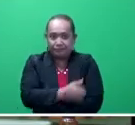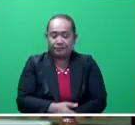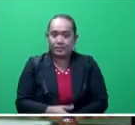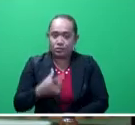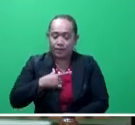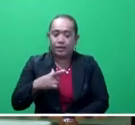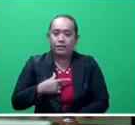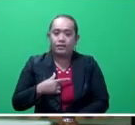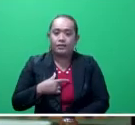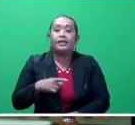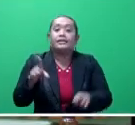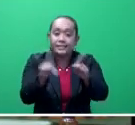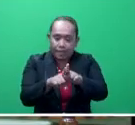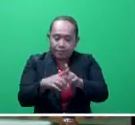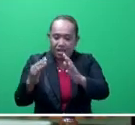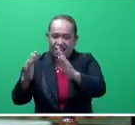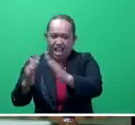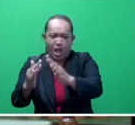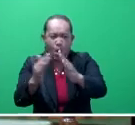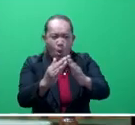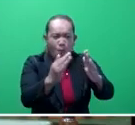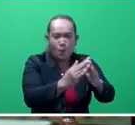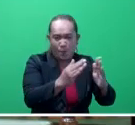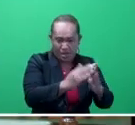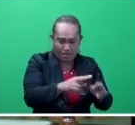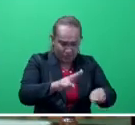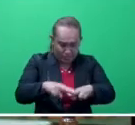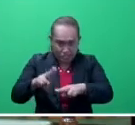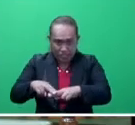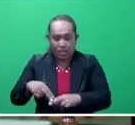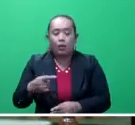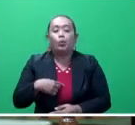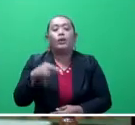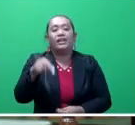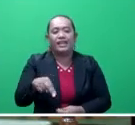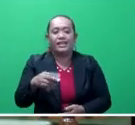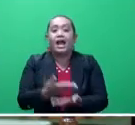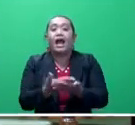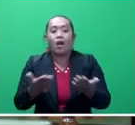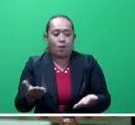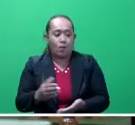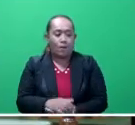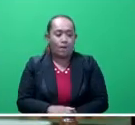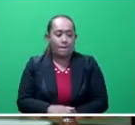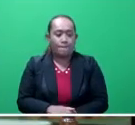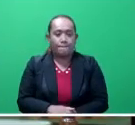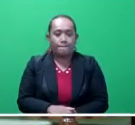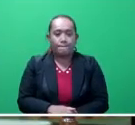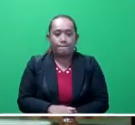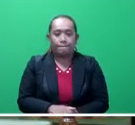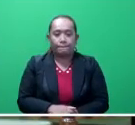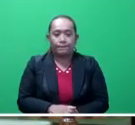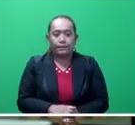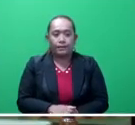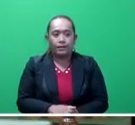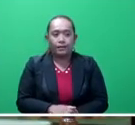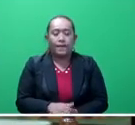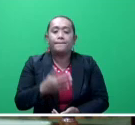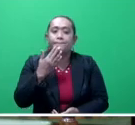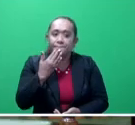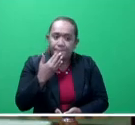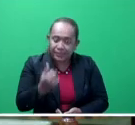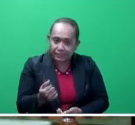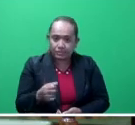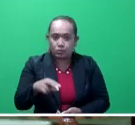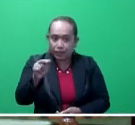stability for every home in Fiji starts at the tap. We need water that is clean and easily accessible, and to keep the taps flowing for those